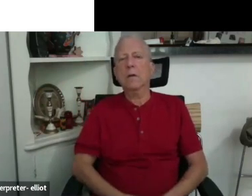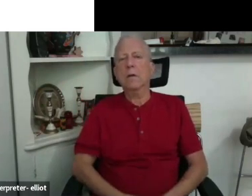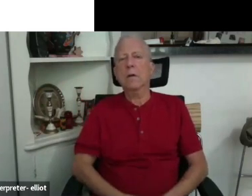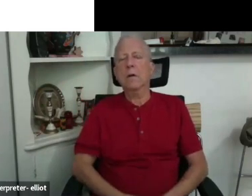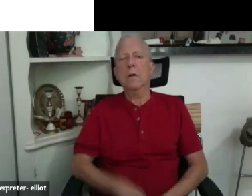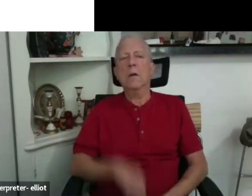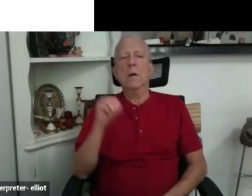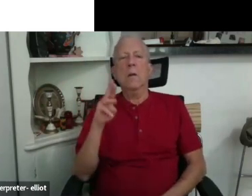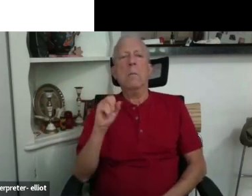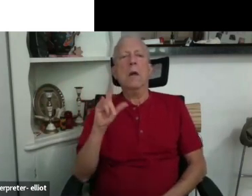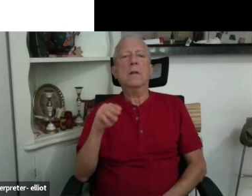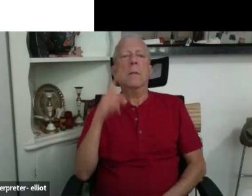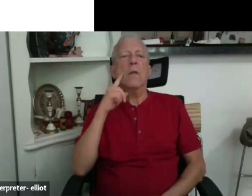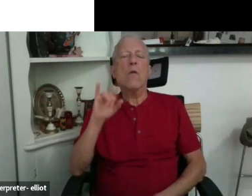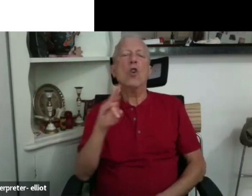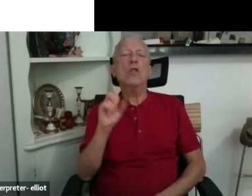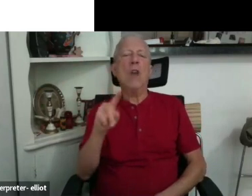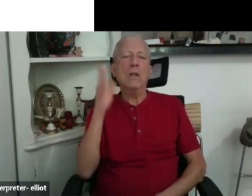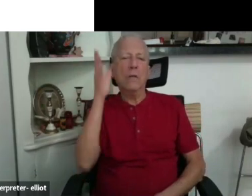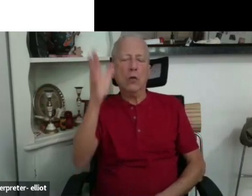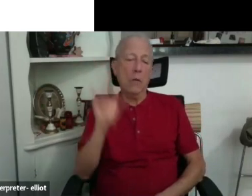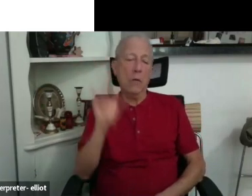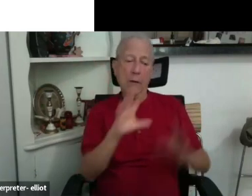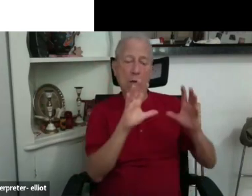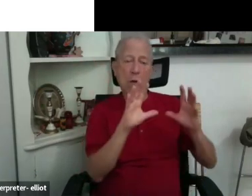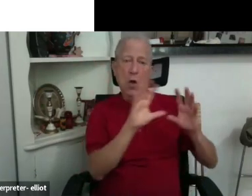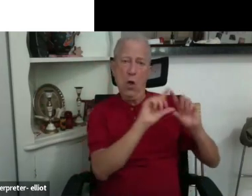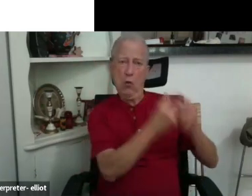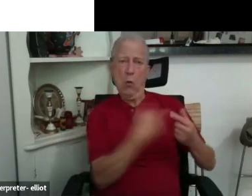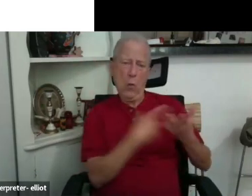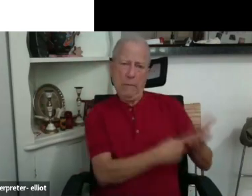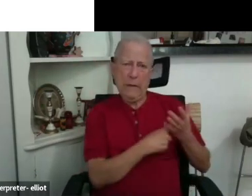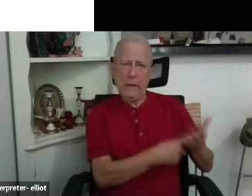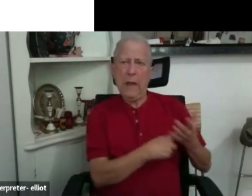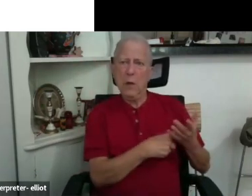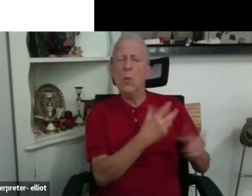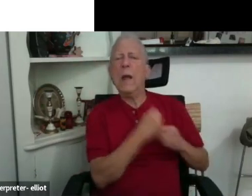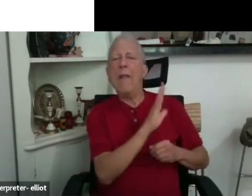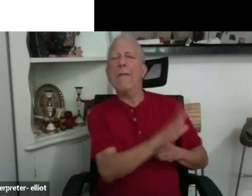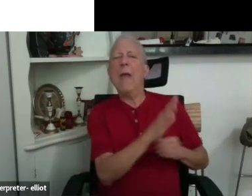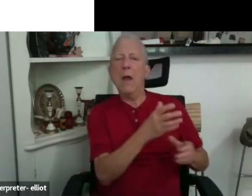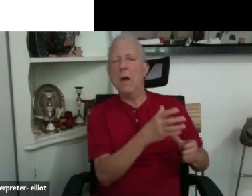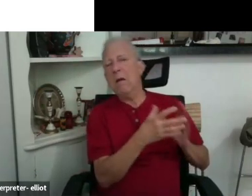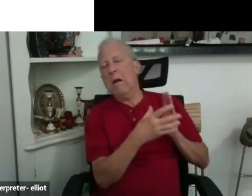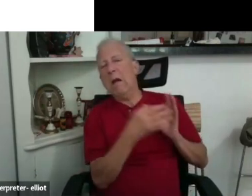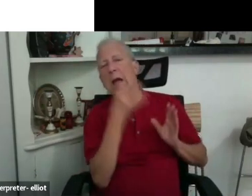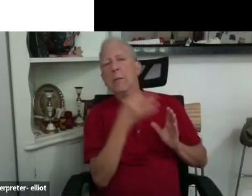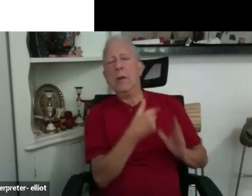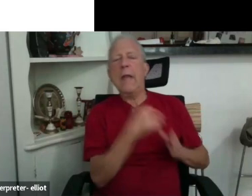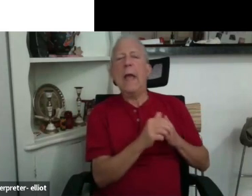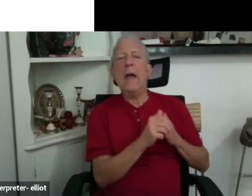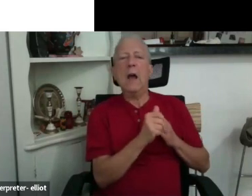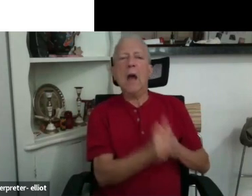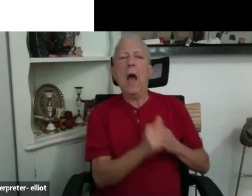Muslims for Just Futures, which is a group that we have talked to and gotten their expertise from, has a guide on planning for